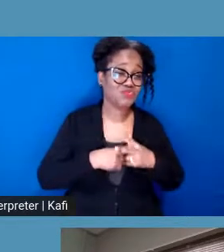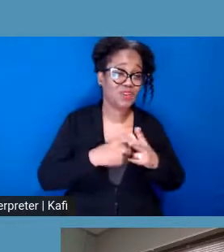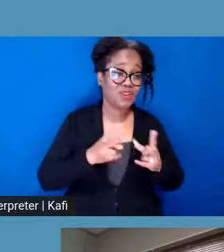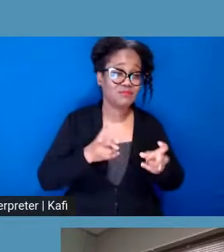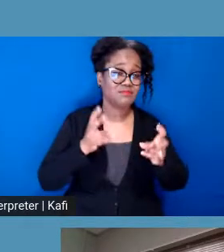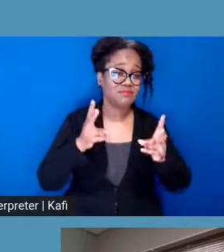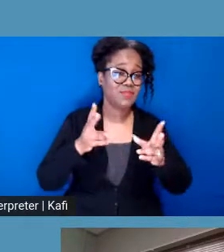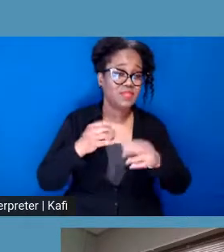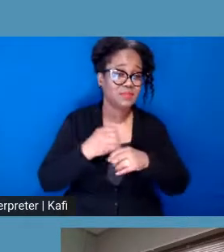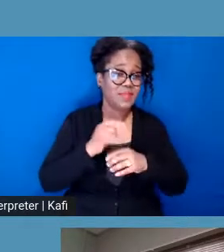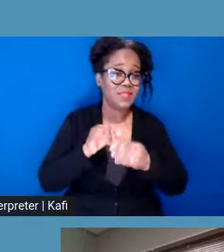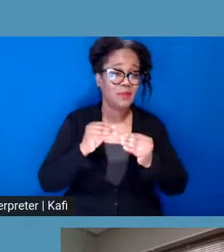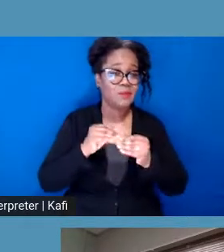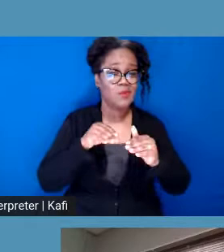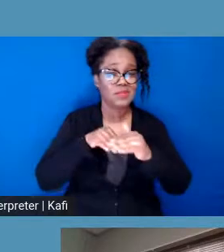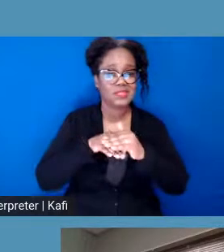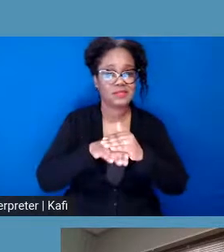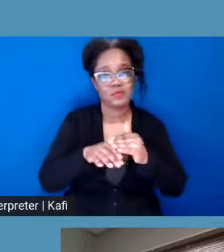anyway.